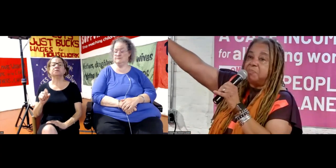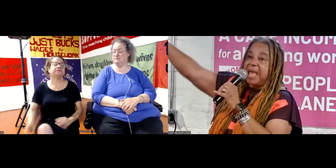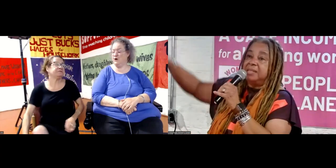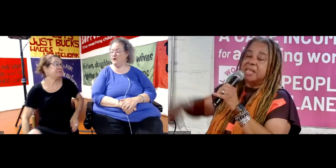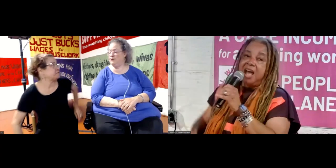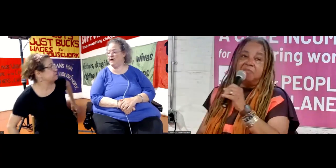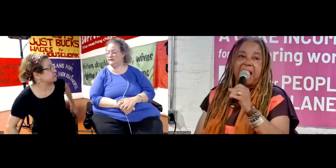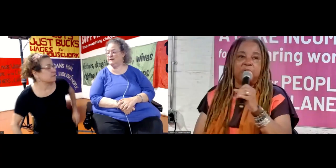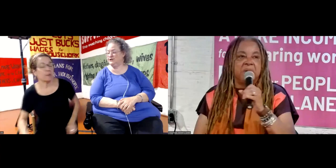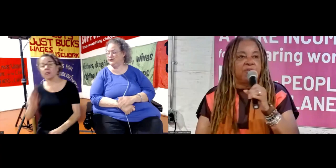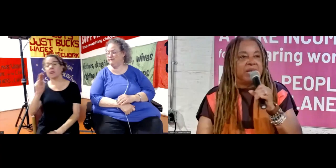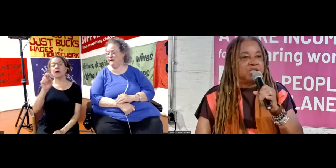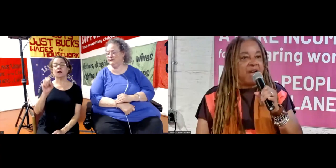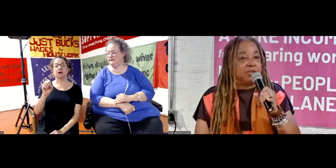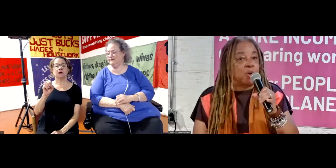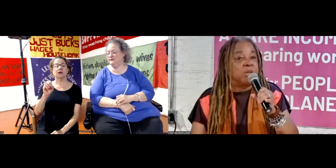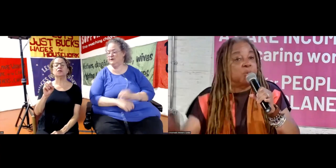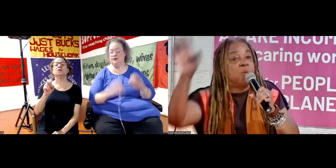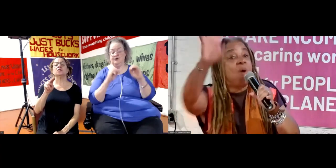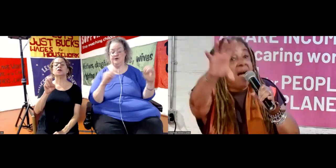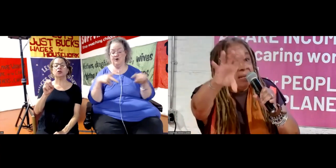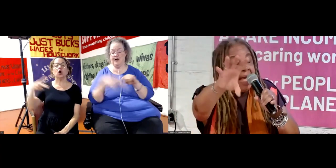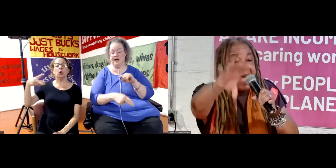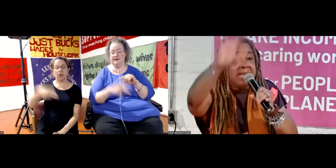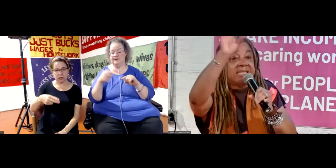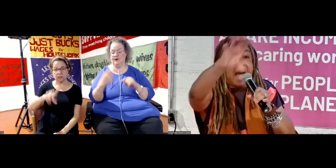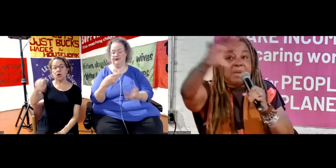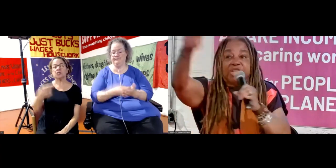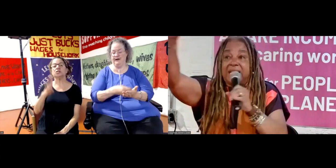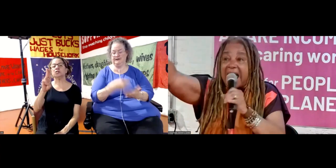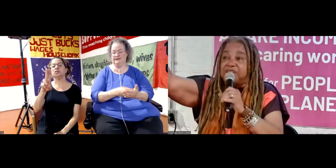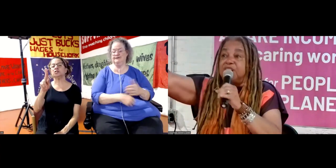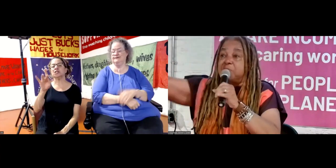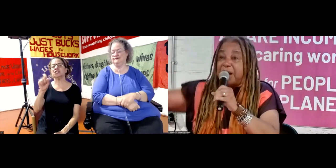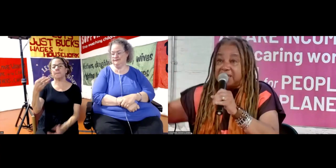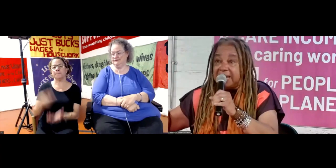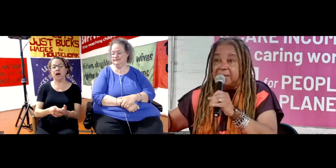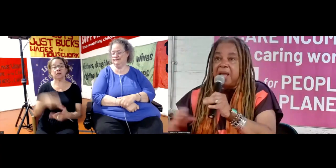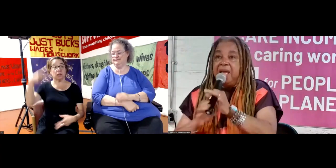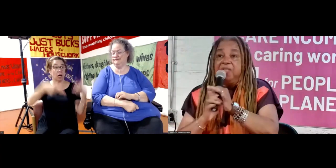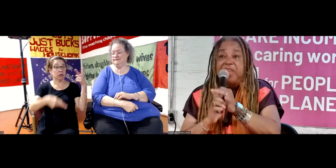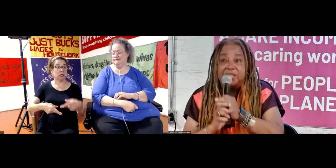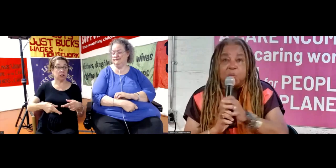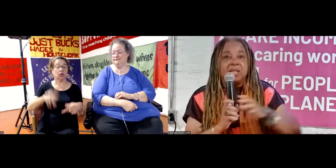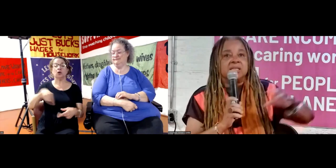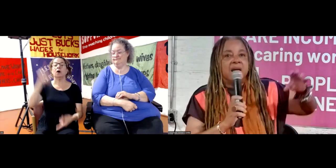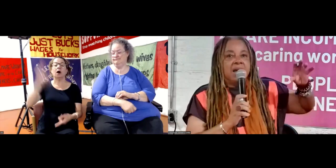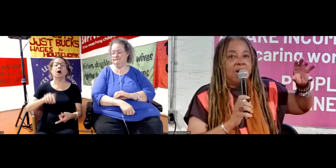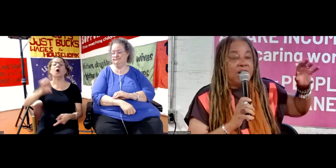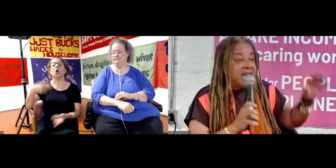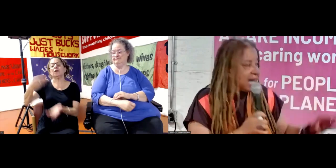first campaigns of Black Women for Wages for Housework, which we won and established a national precedent. This